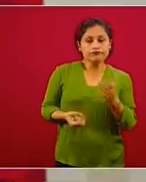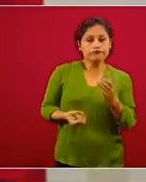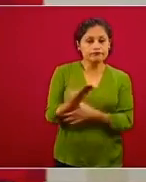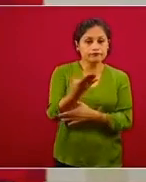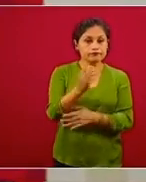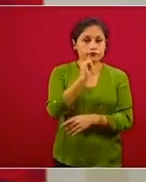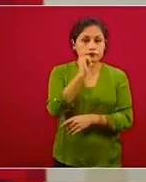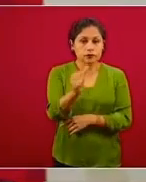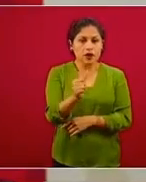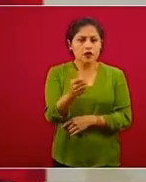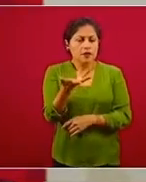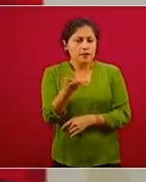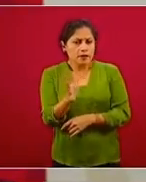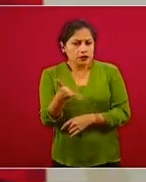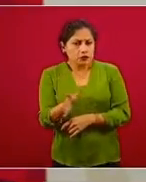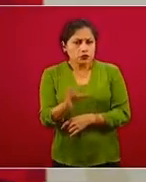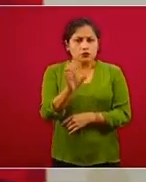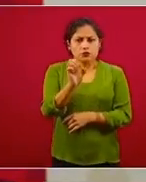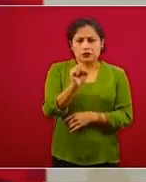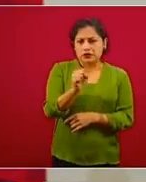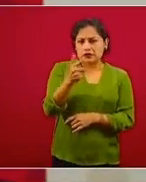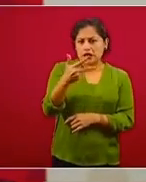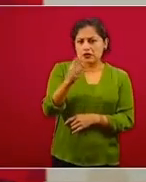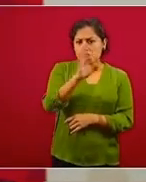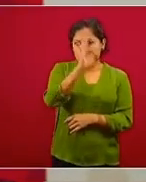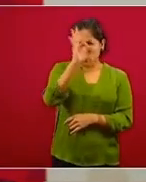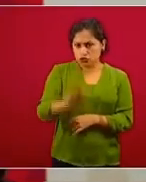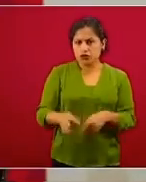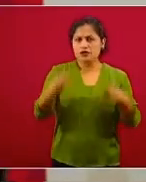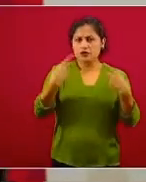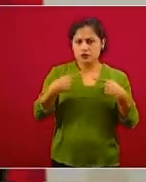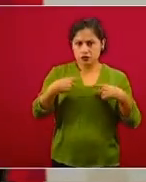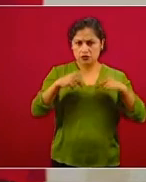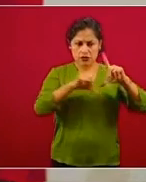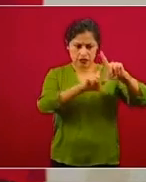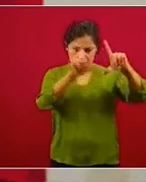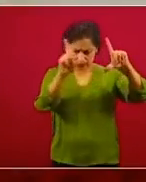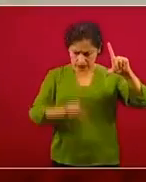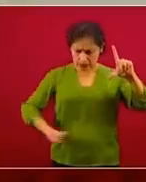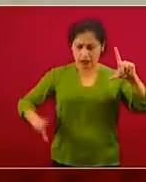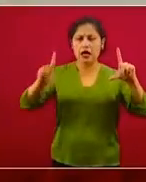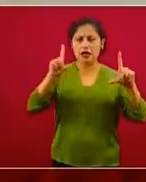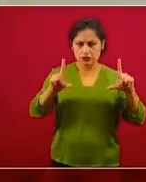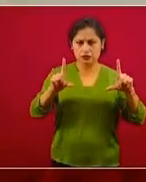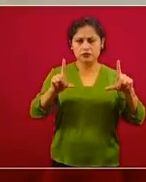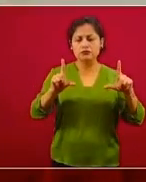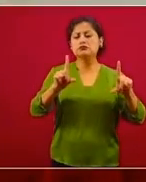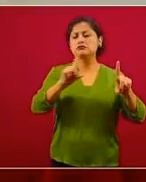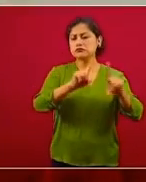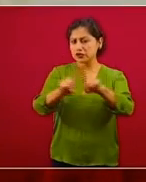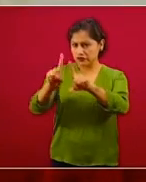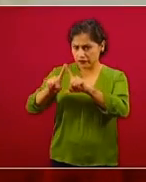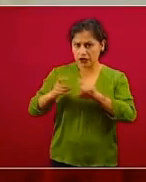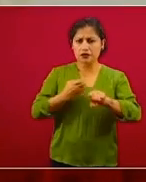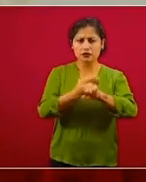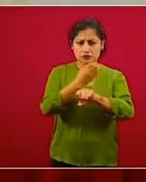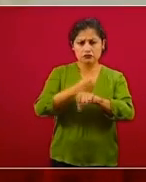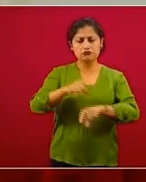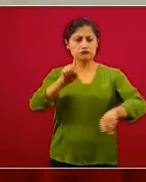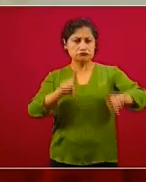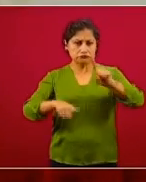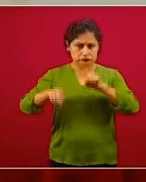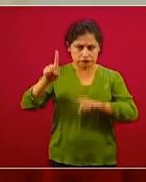We've had about 68% of people at the national level in different states who have